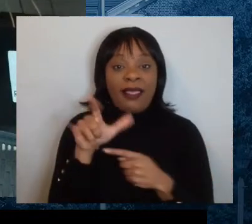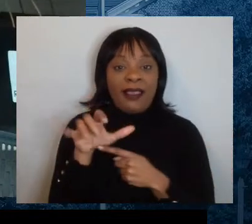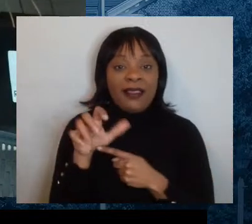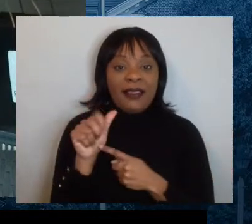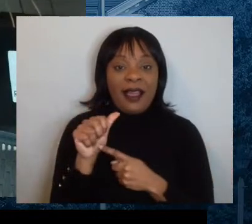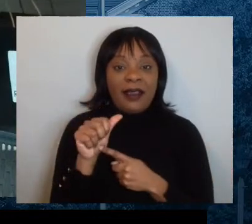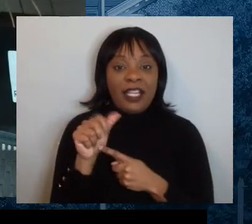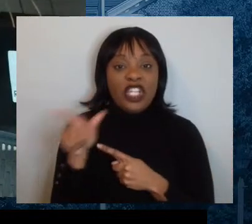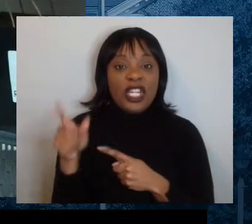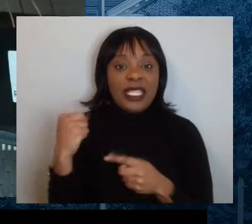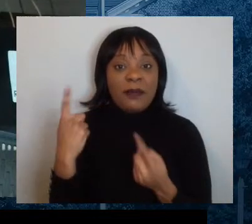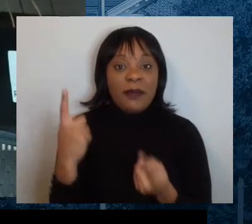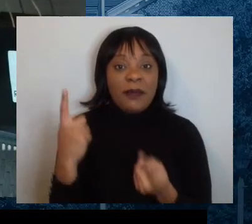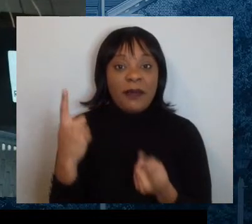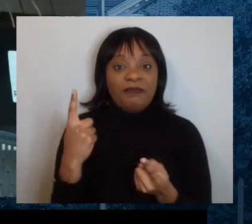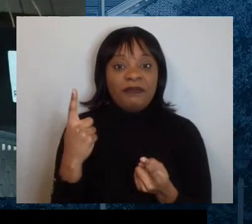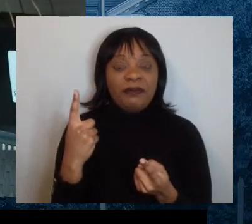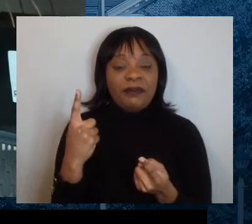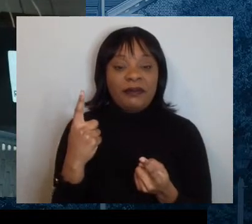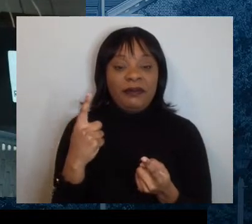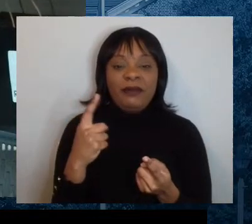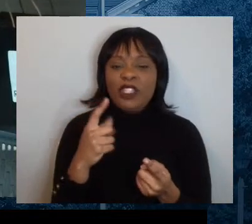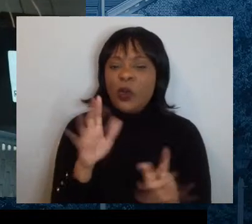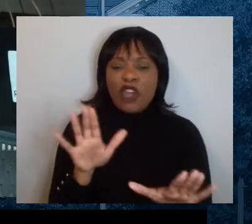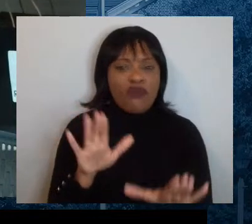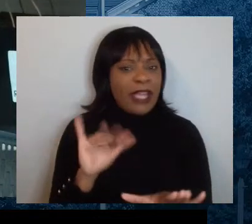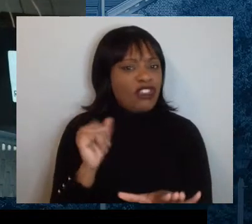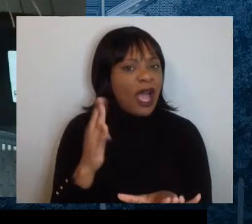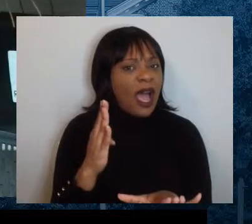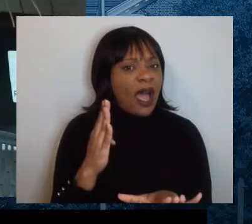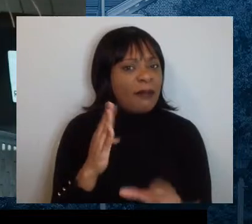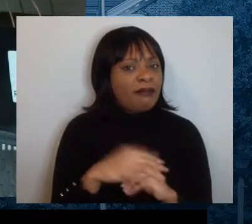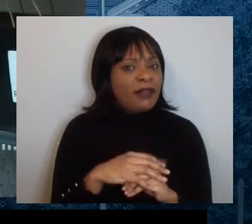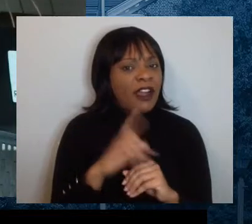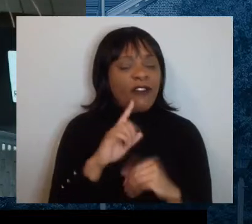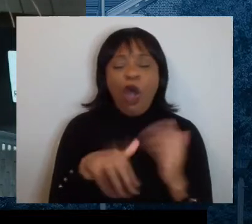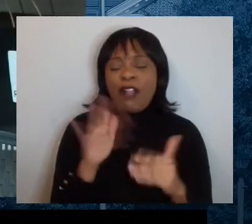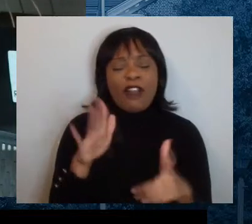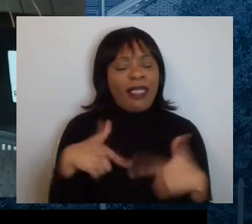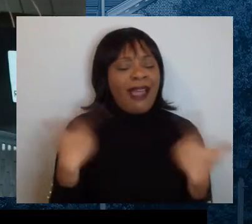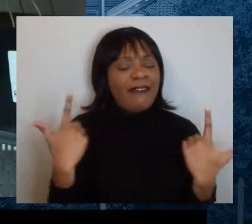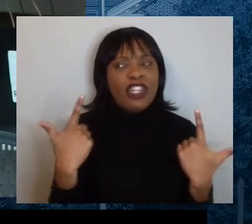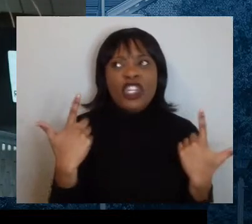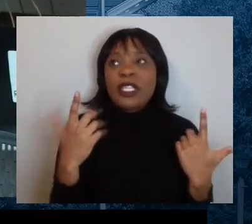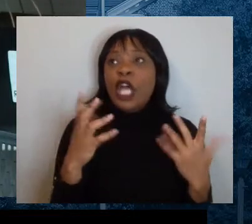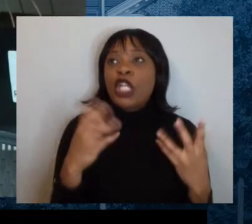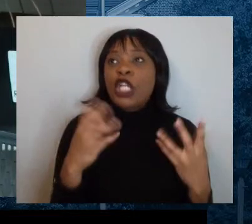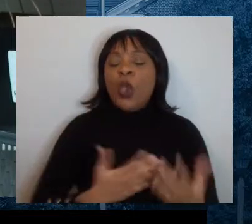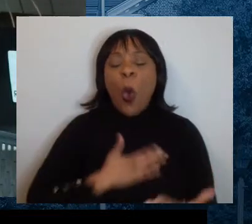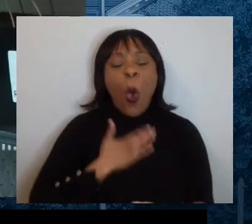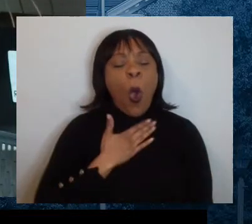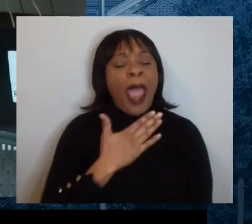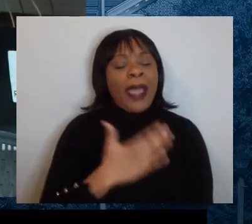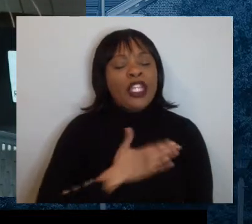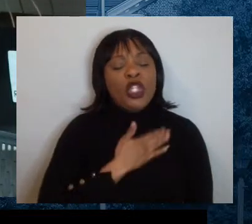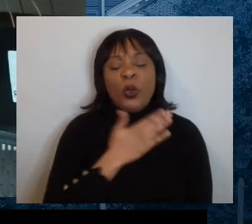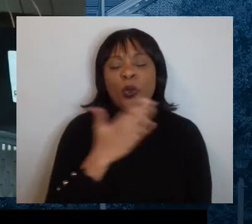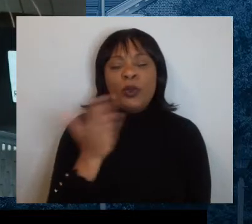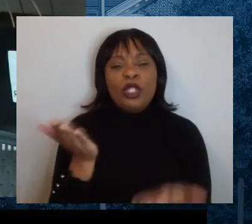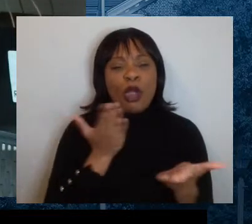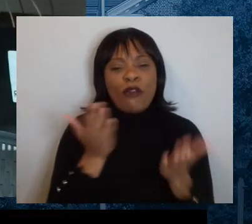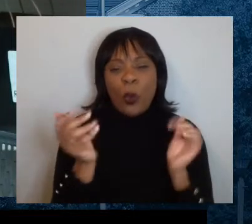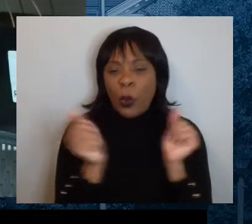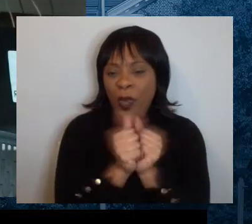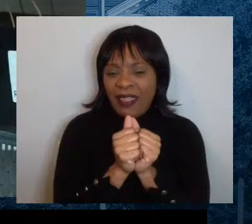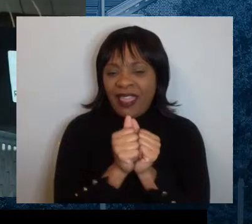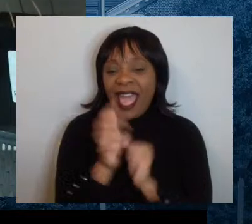crushing it in a very, very good way for all of her life. She is such a joy such a joy to serve with. And I count